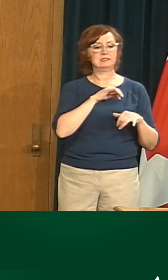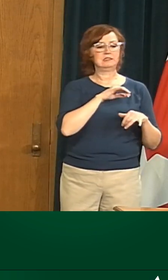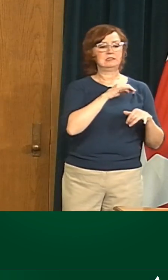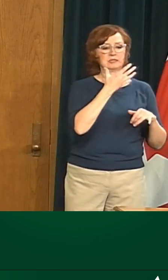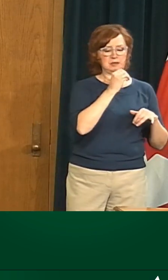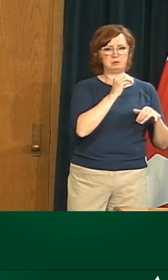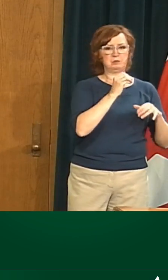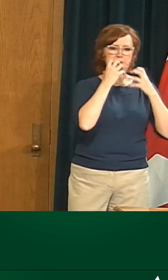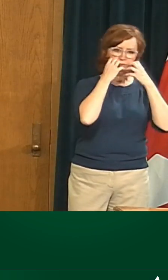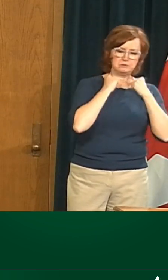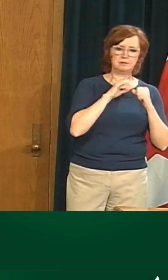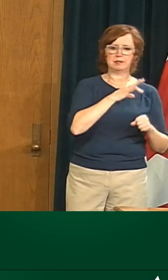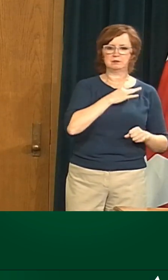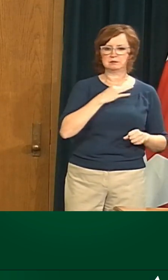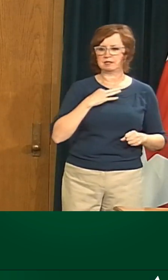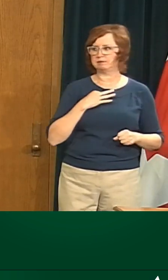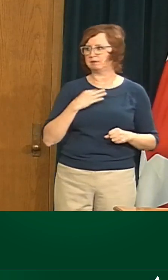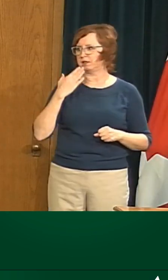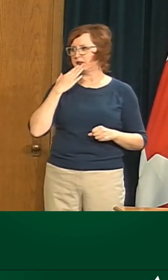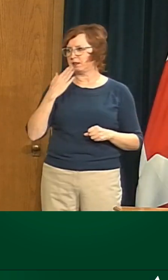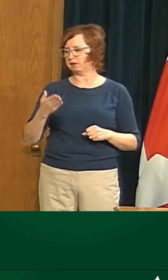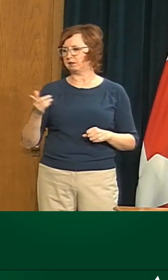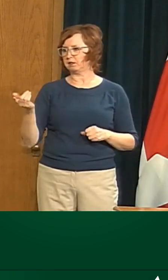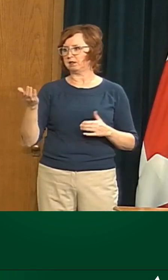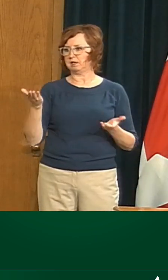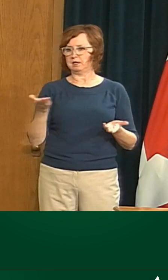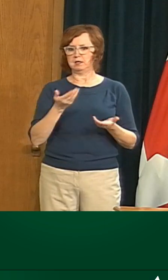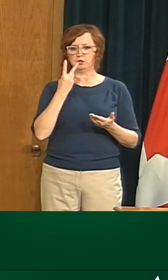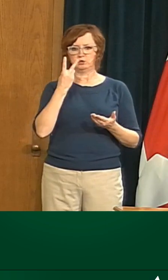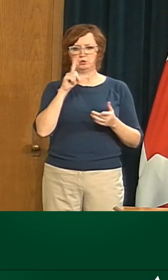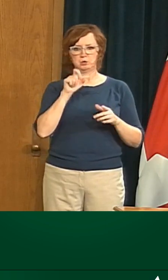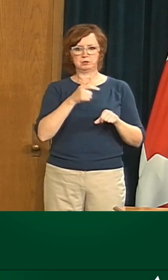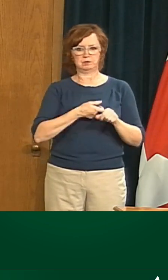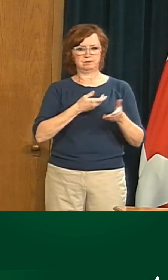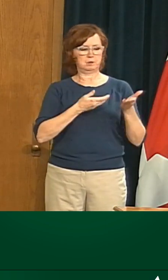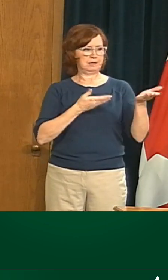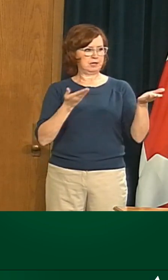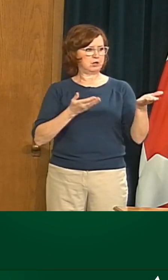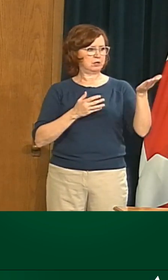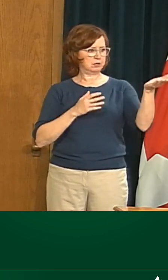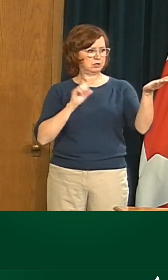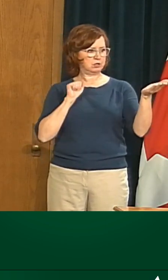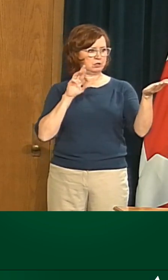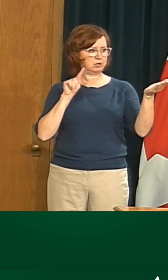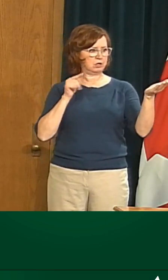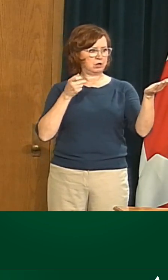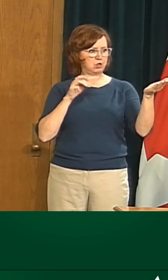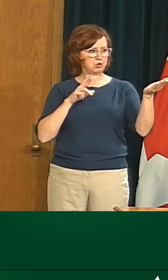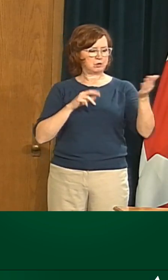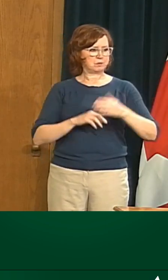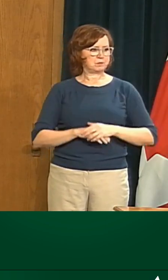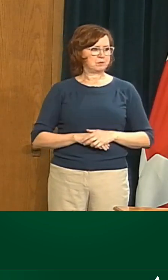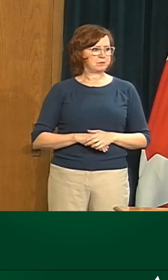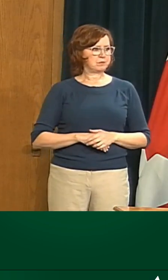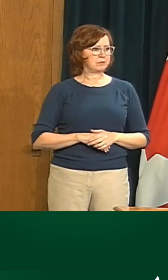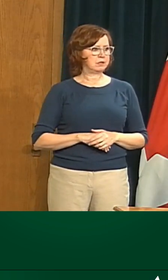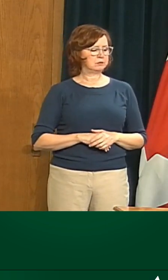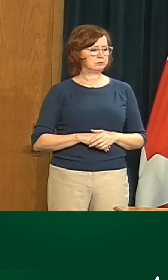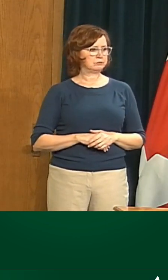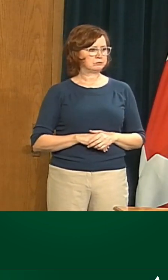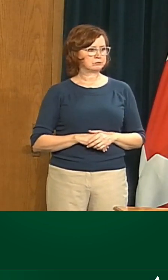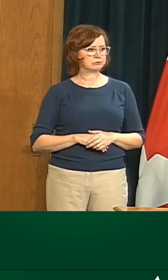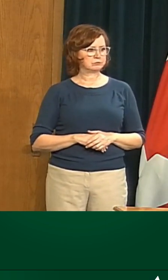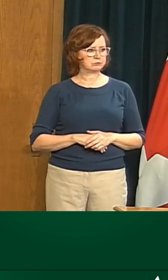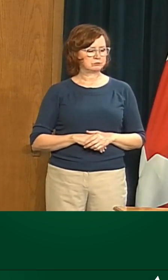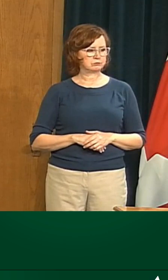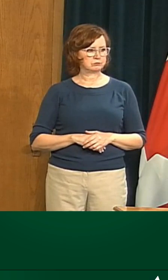follow-up, Dan? No, thanks. Great. Go to a couple last questions on the floor. Arthur? So, as